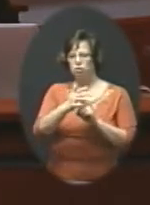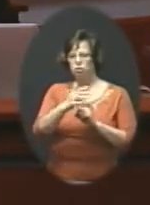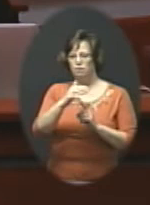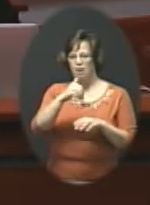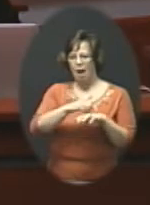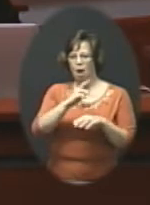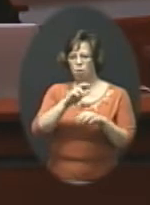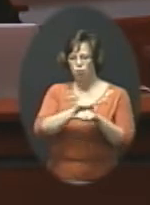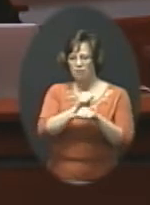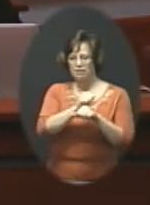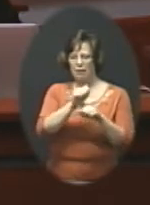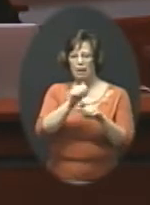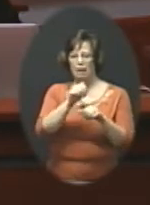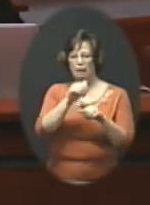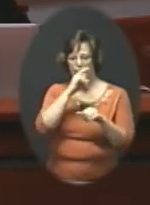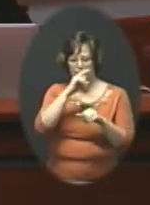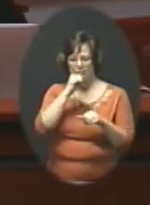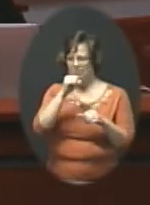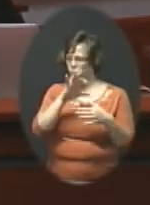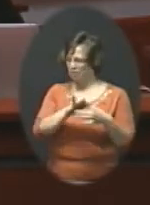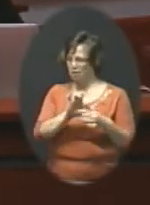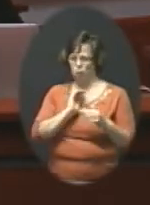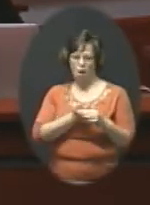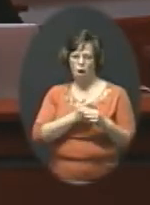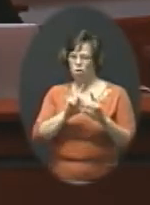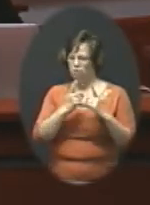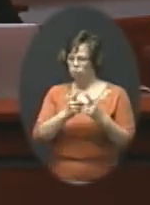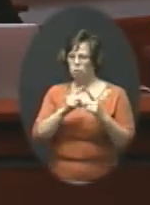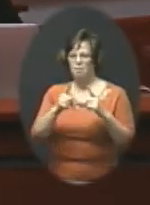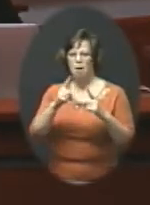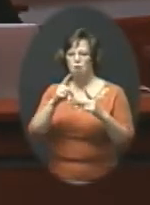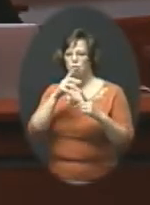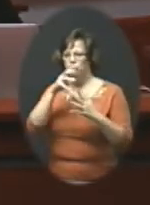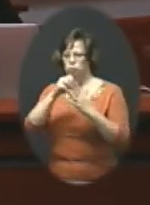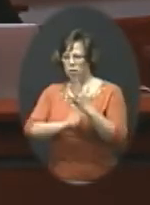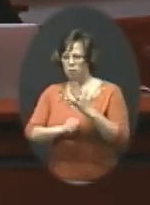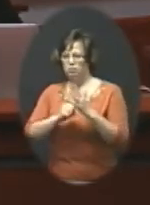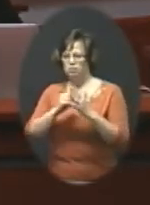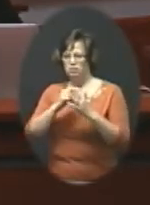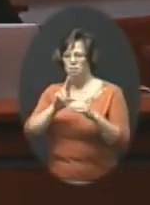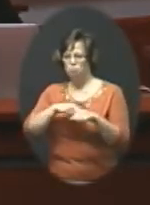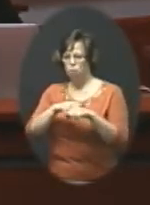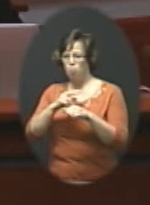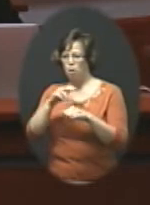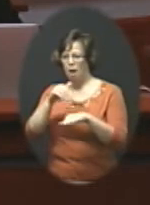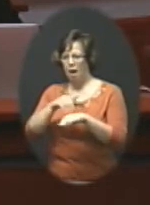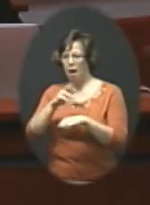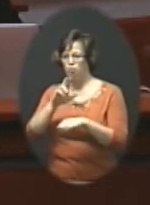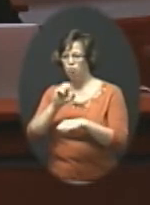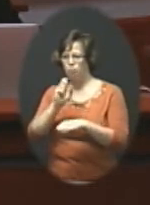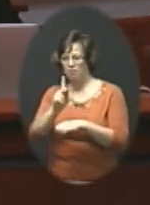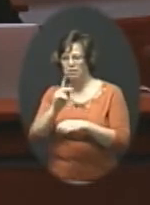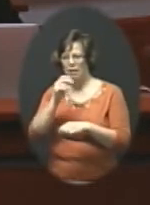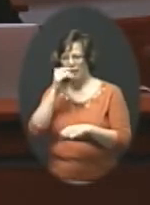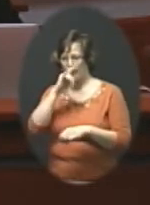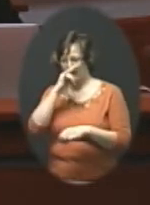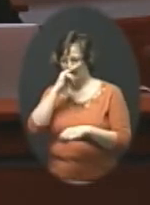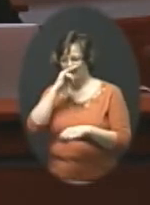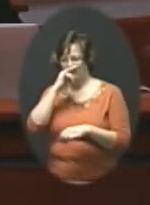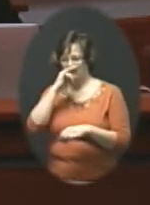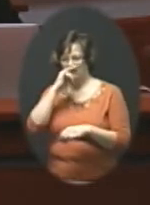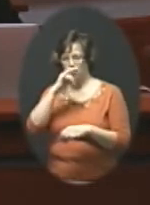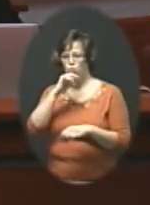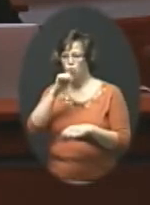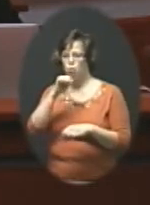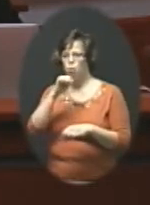area, that does not apply to our district, so we don't get hit there. But they are taking away some regular at-risk kids, ones that are not